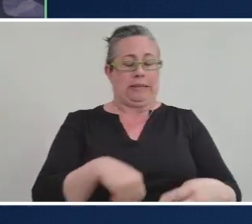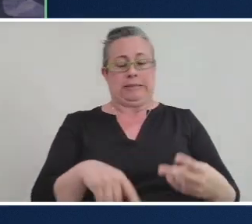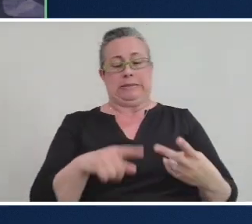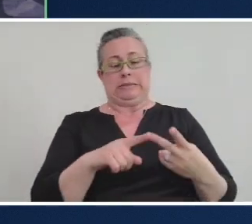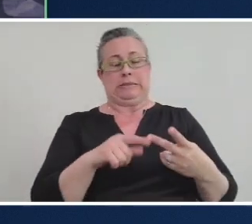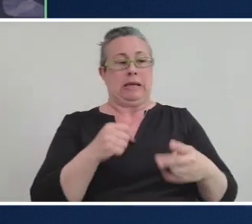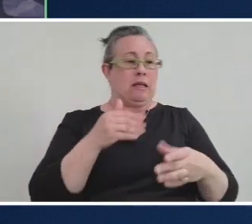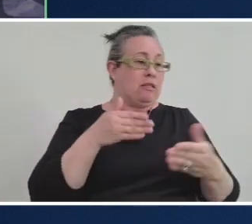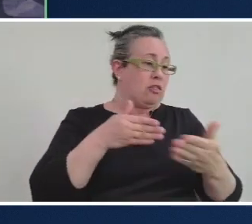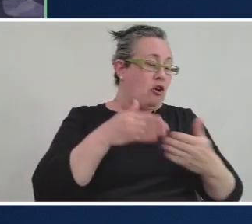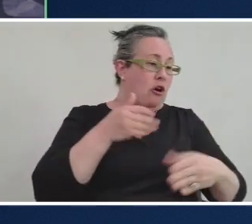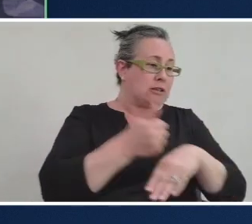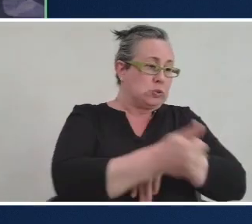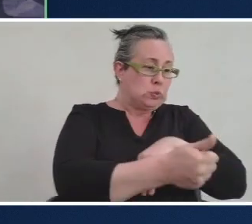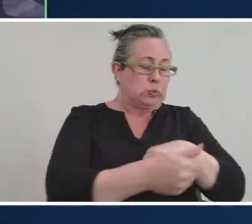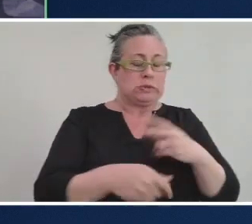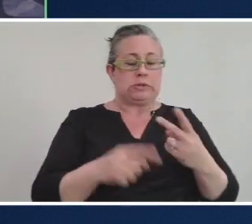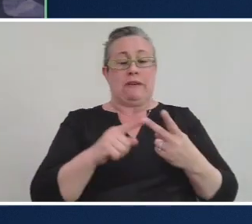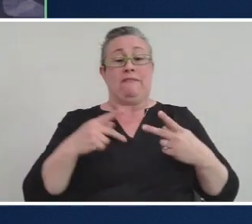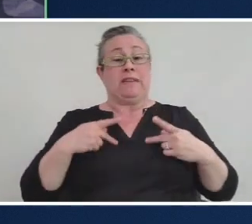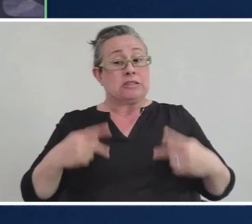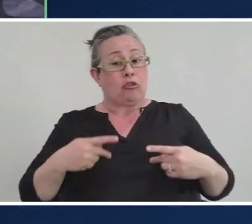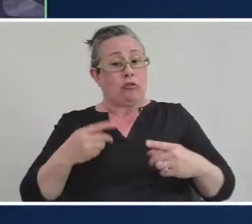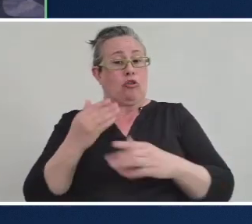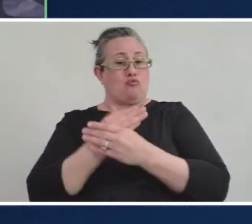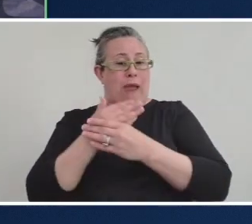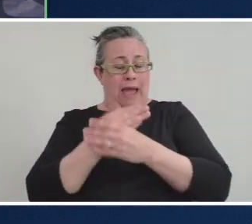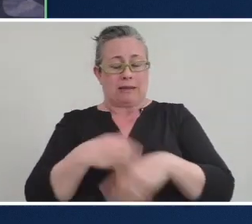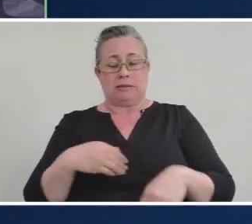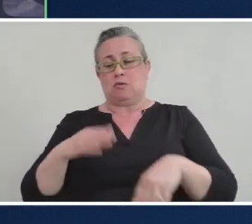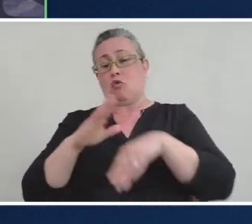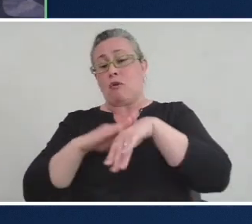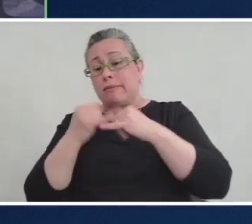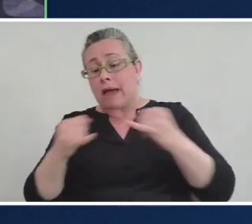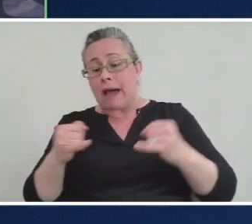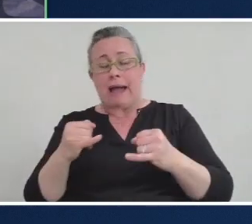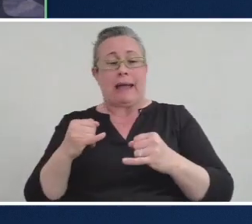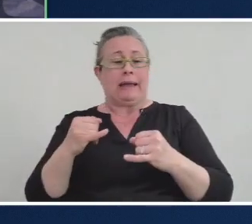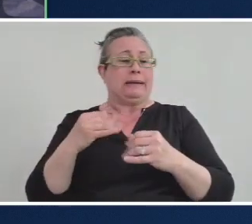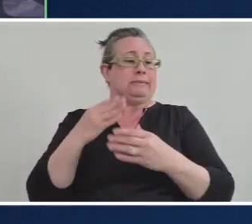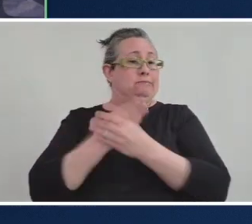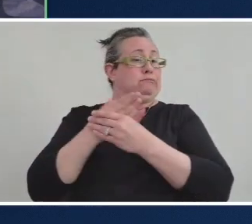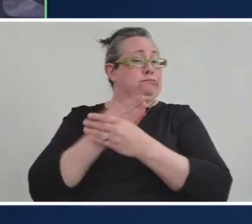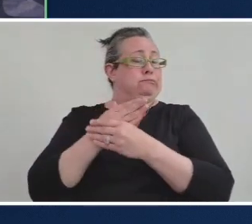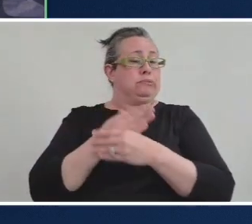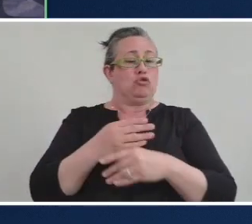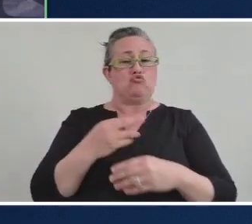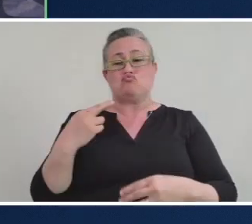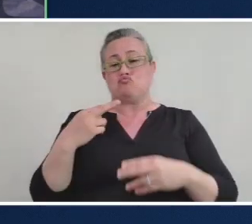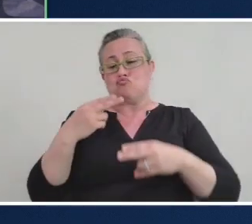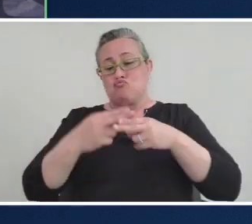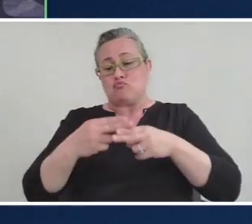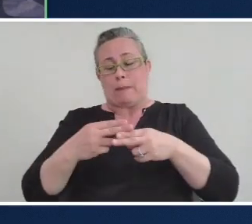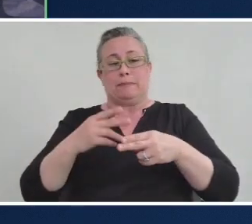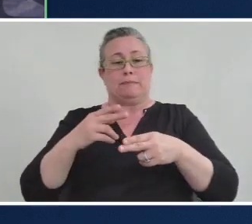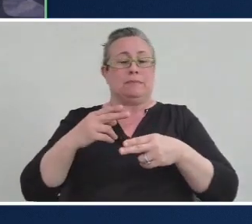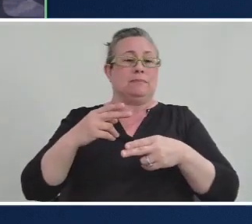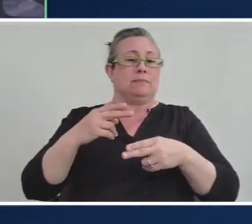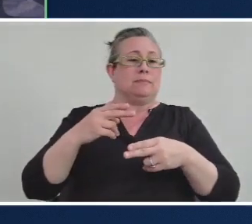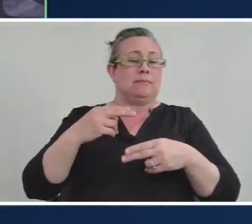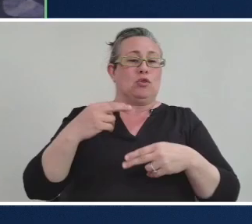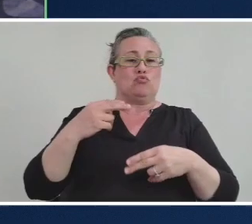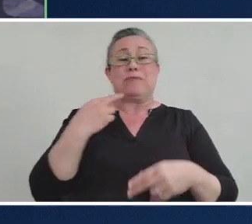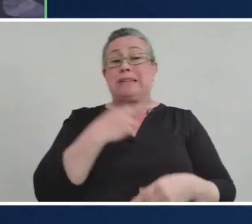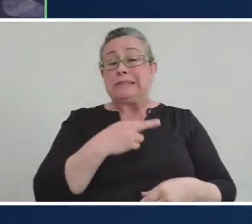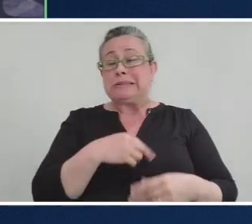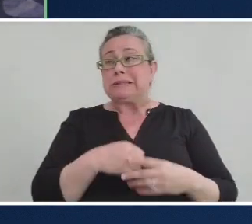the physical harassment, it's the online intimidation and harassment, it's the reputational risk, and on and on and on. And